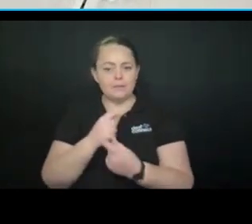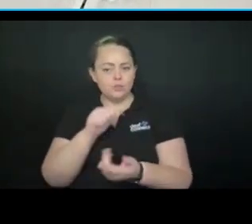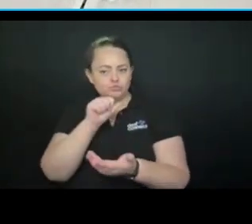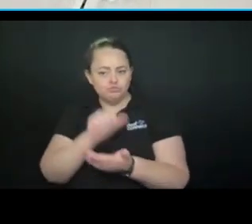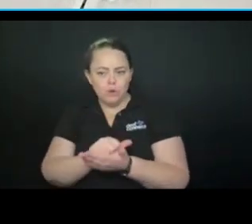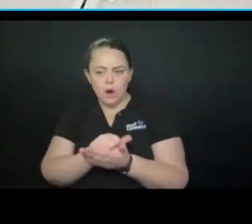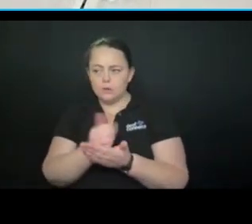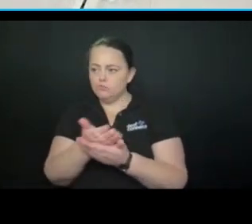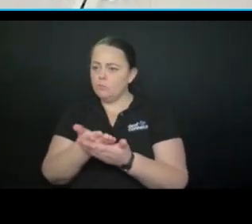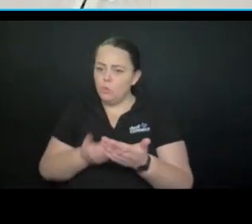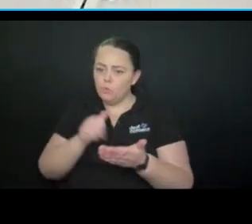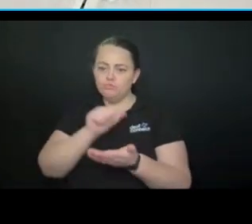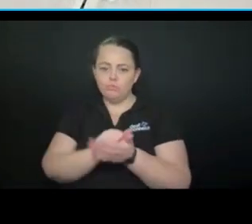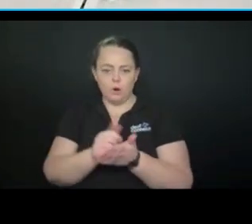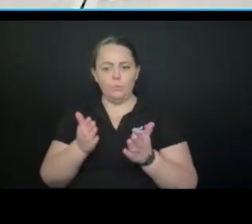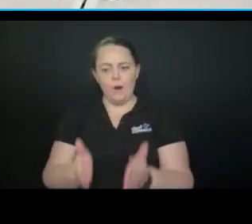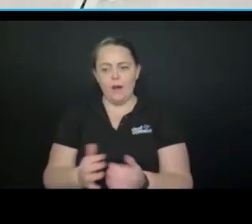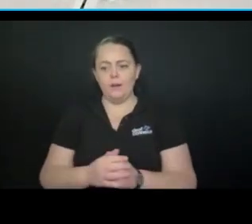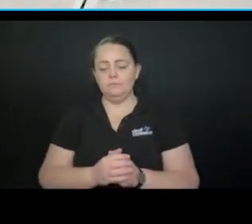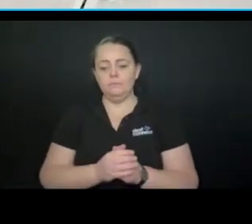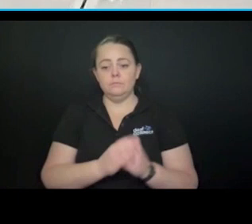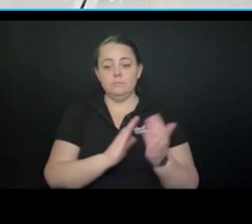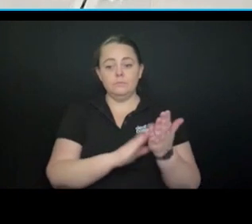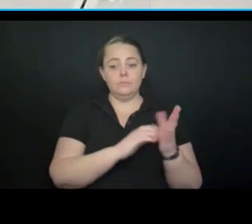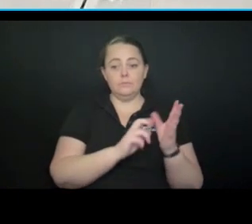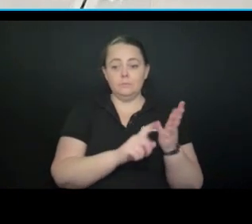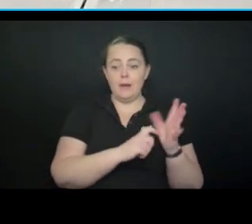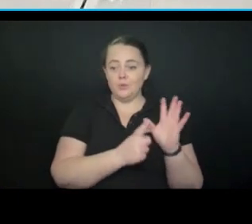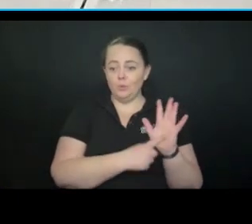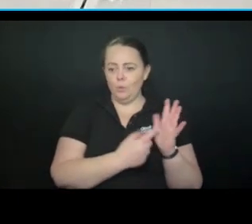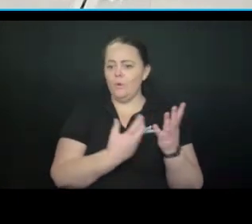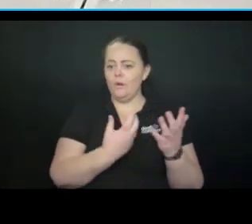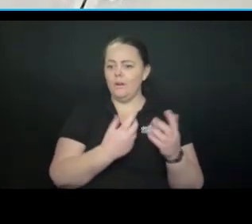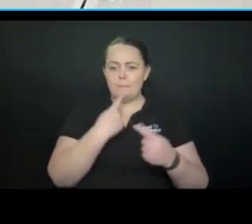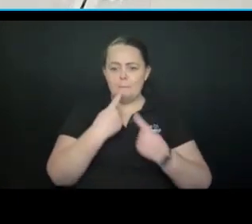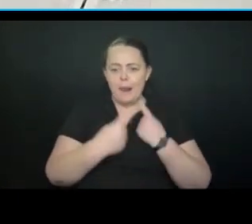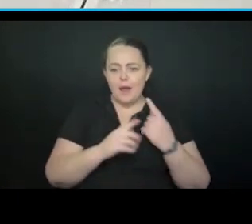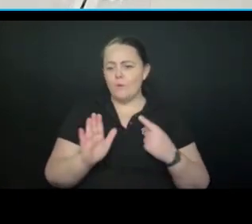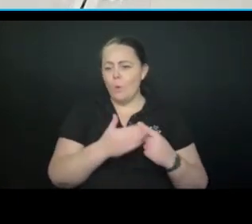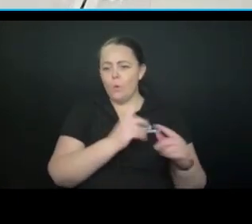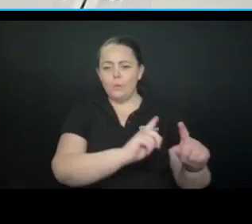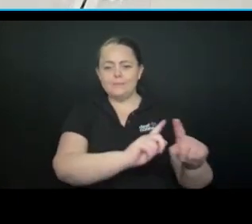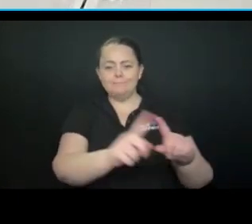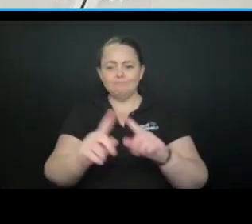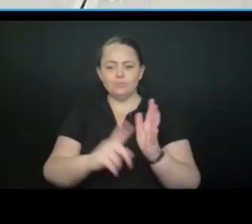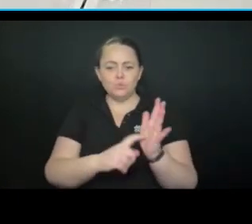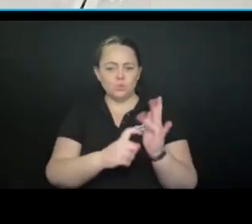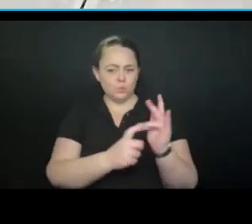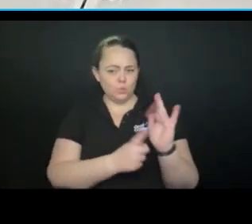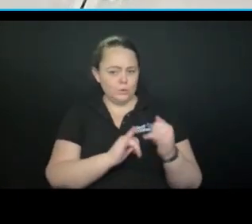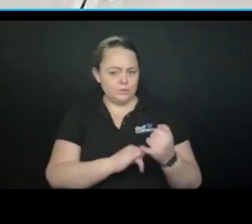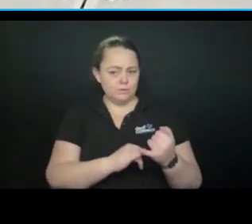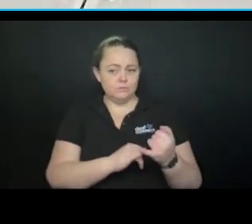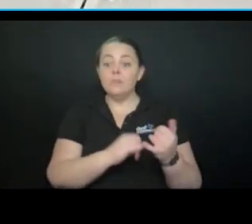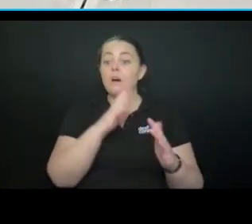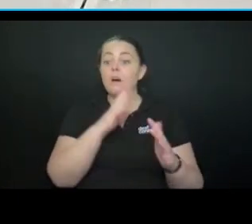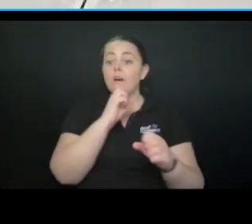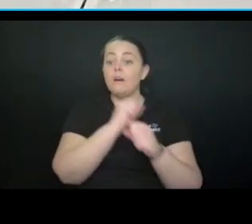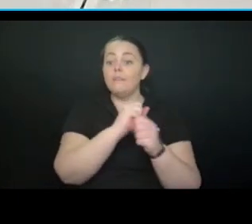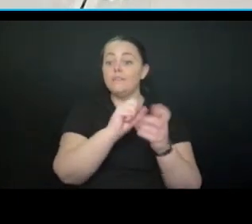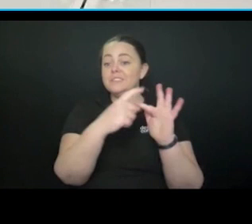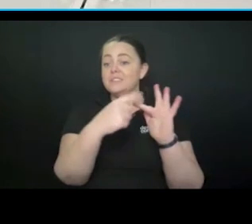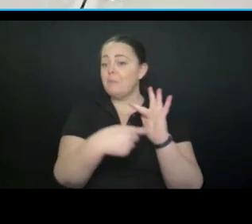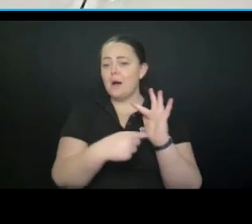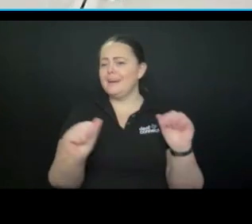So the manual includes all the required assessment tools for providers to use. The department has licensed these tools for